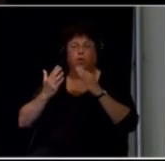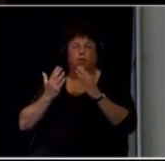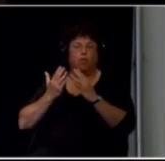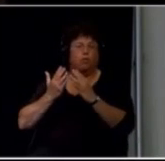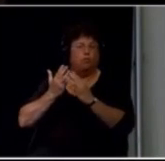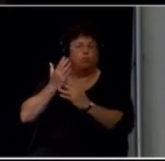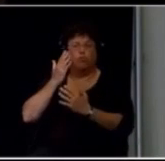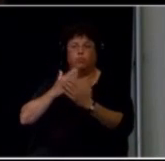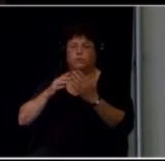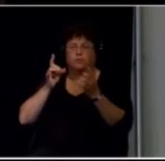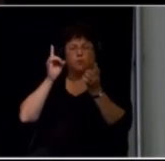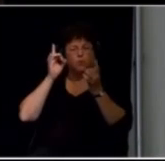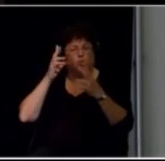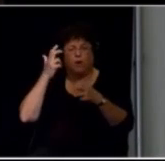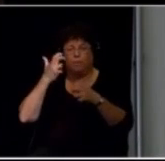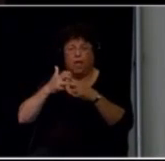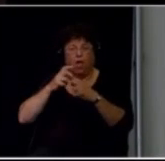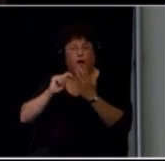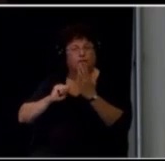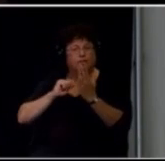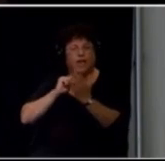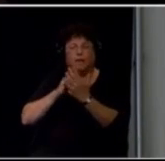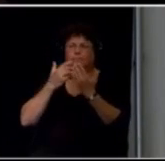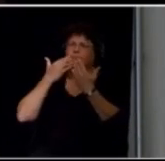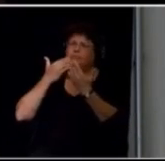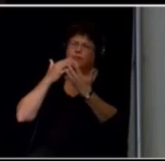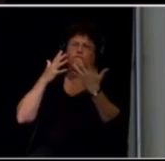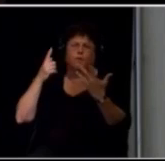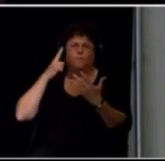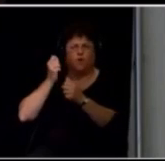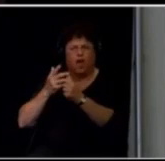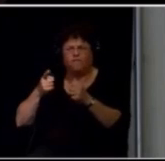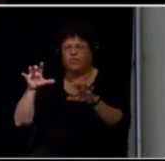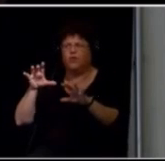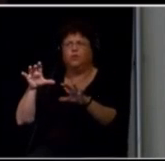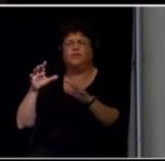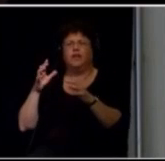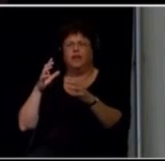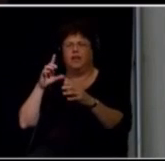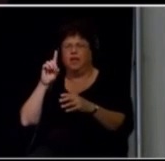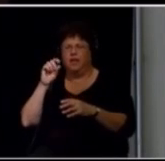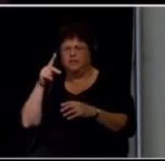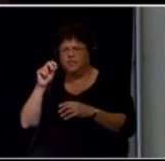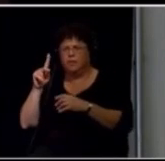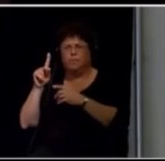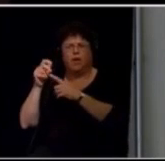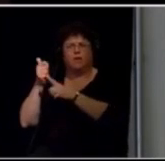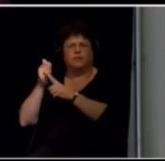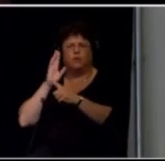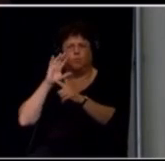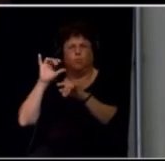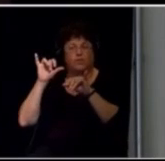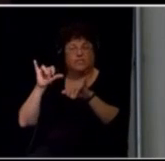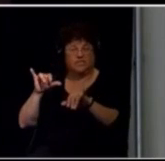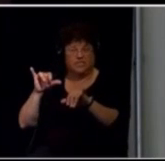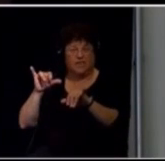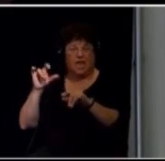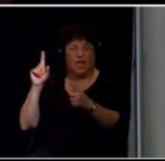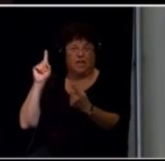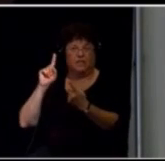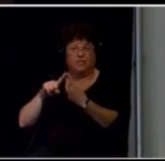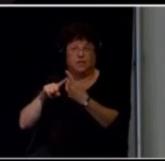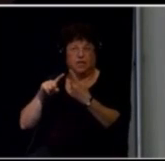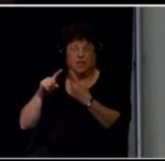difficult times. Yeah, just thank you very much for everything you've done Deepak's going to be staying on through,